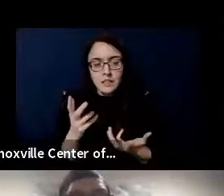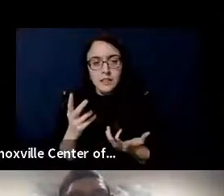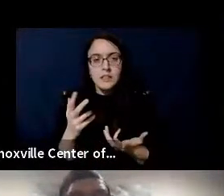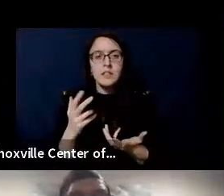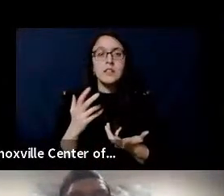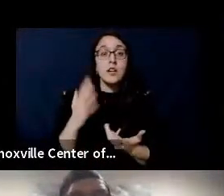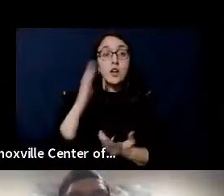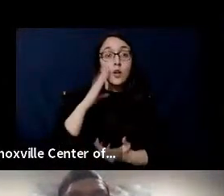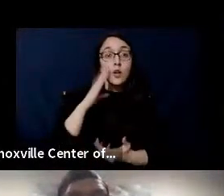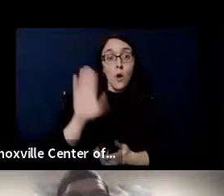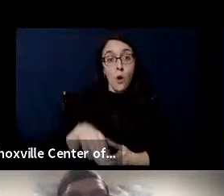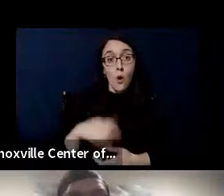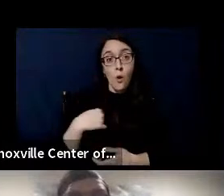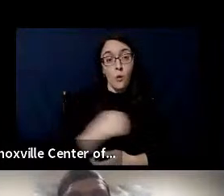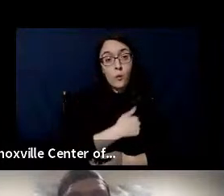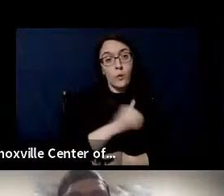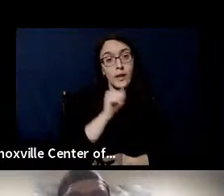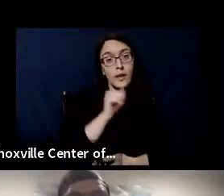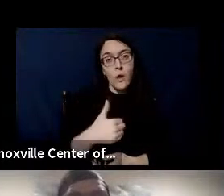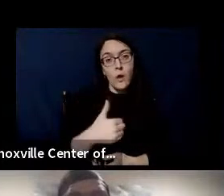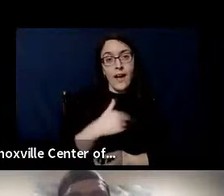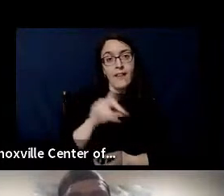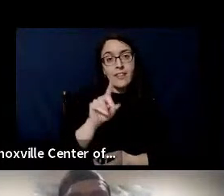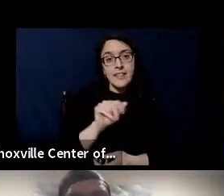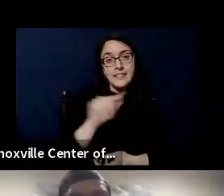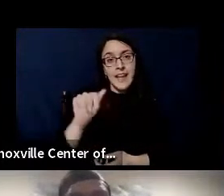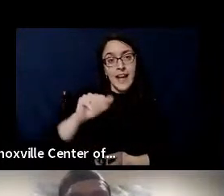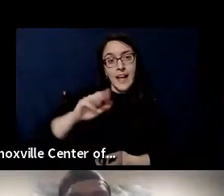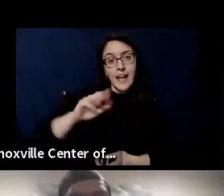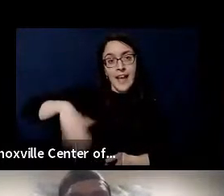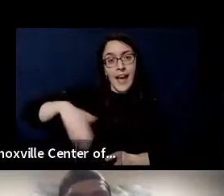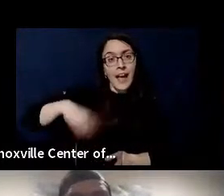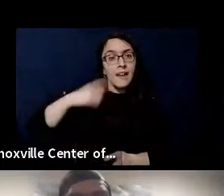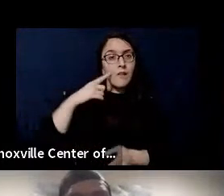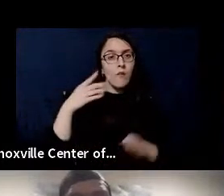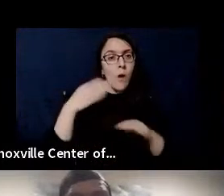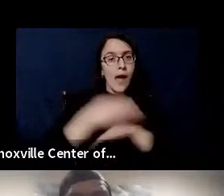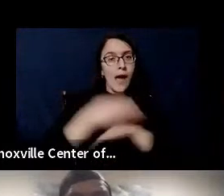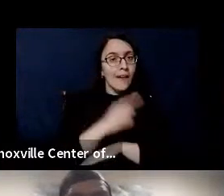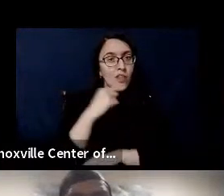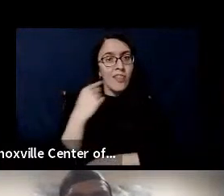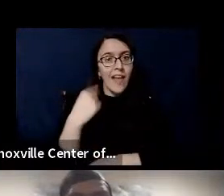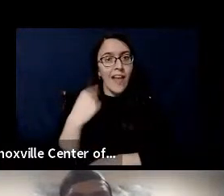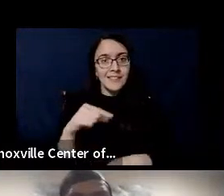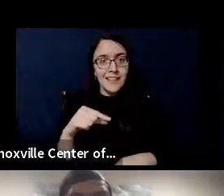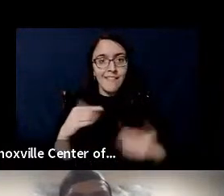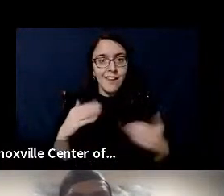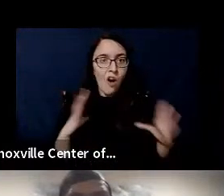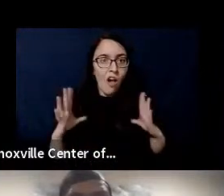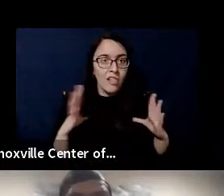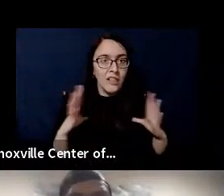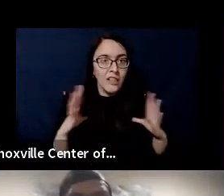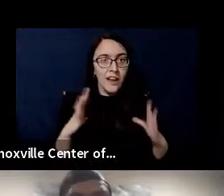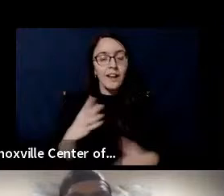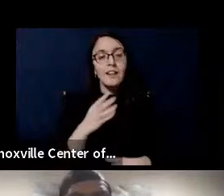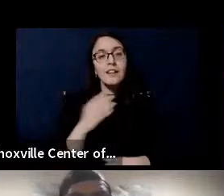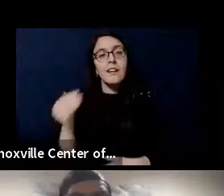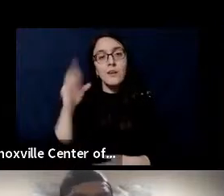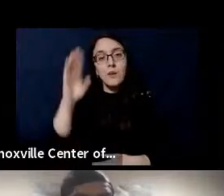knowing that we don't have the data yet for post-Thanksgiving, and knowing that social